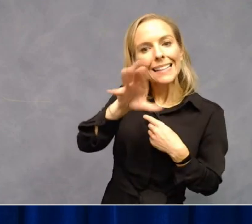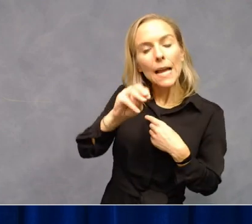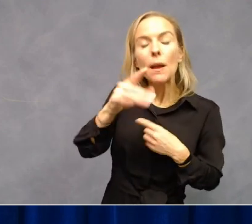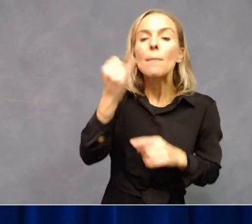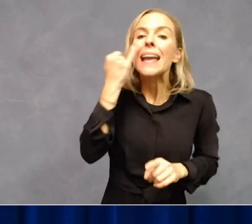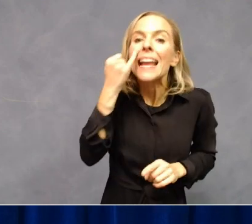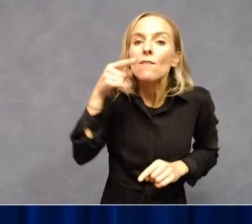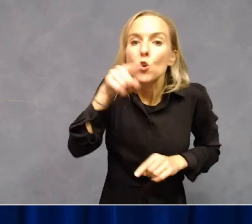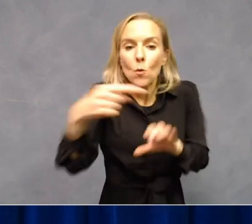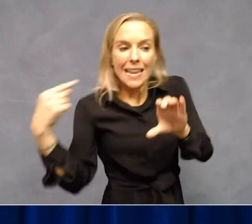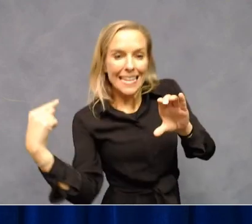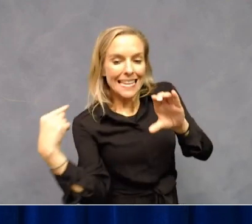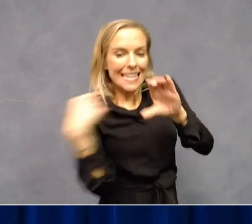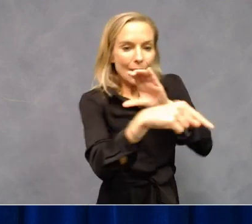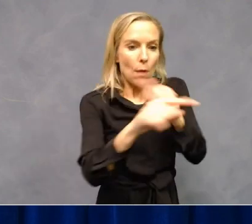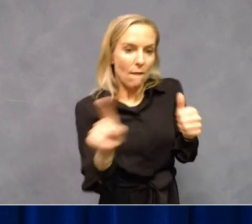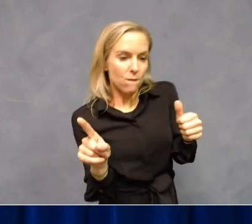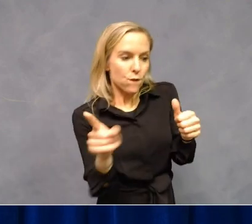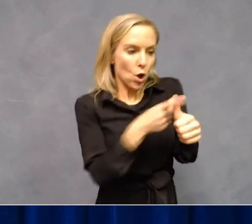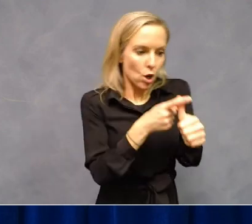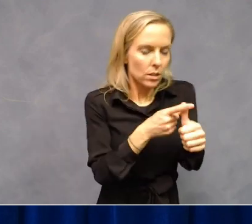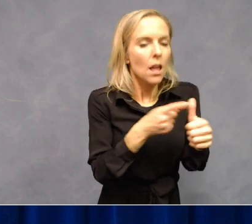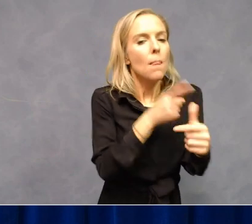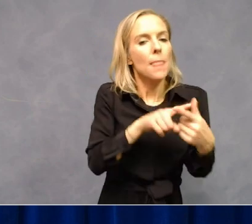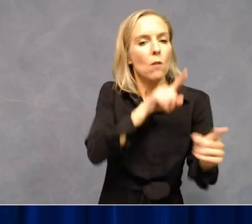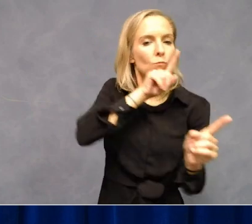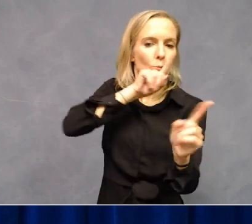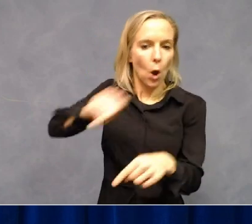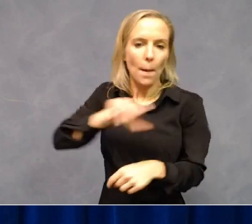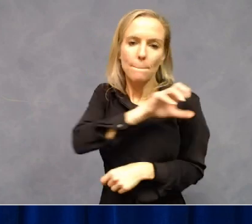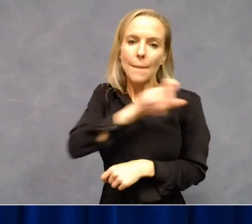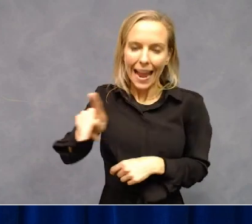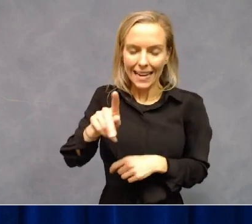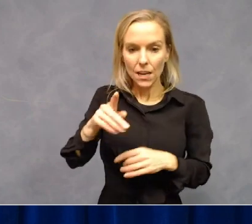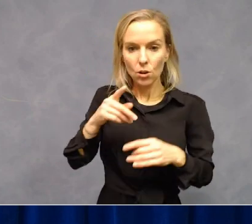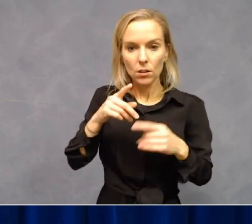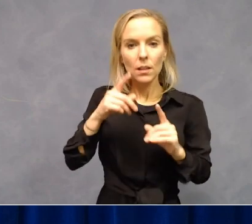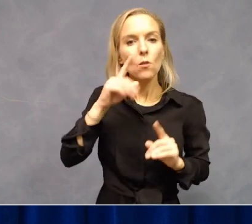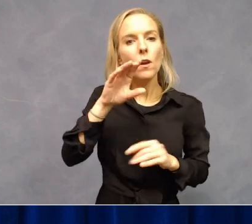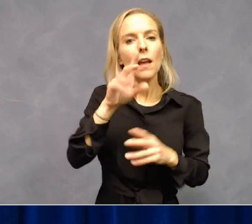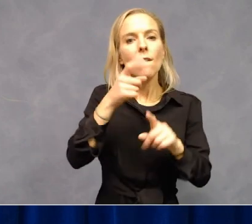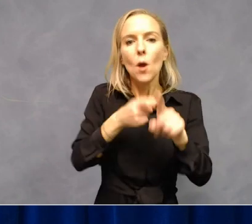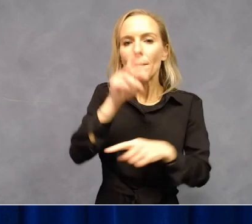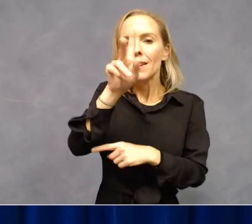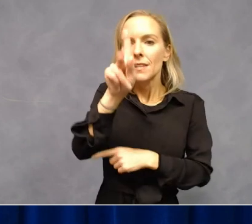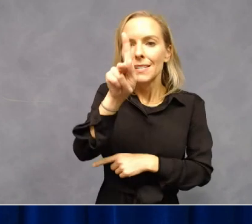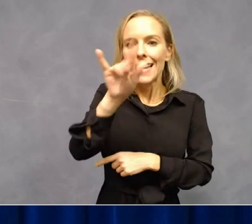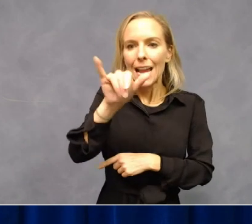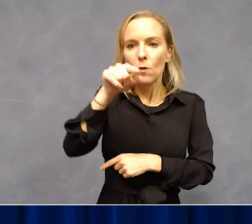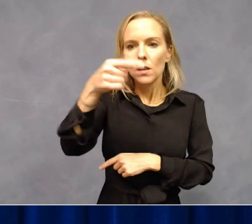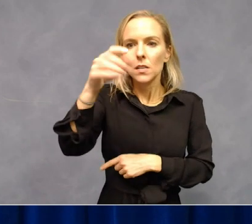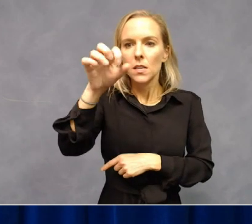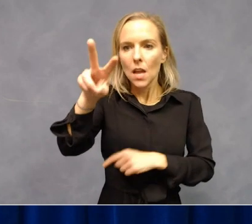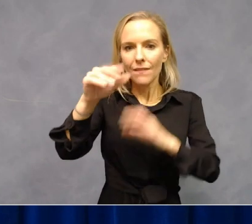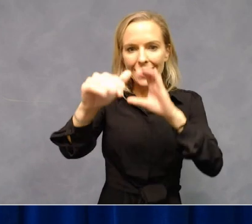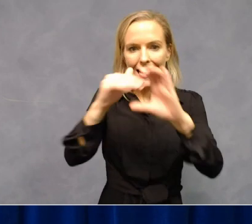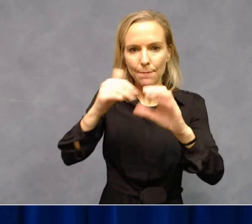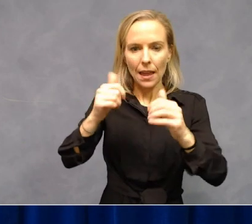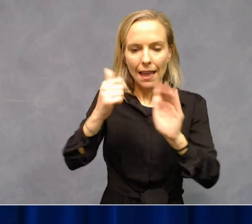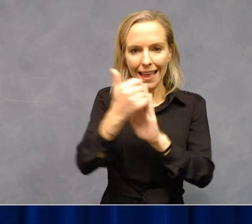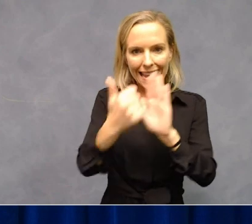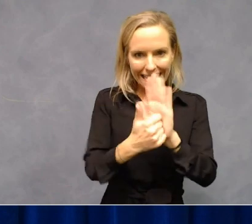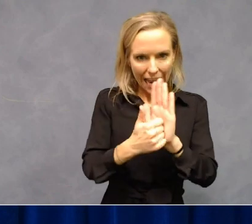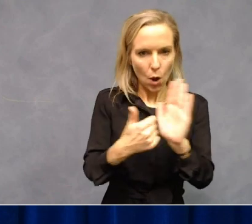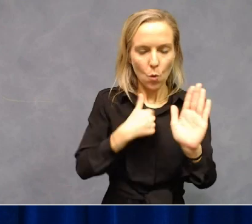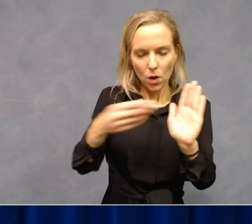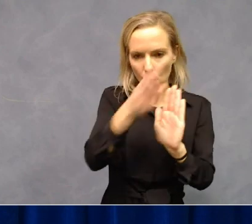first. All emails about your claim will come from a ky.gov email account, and we will never send